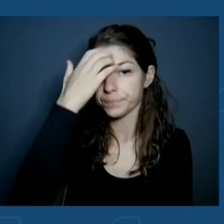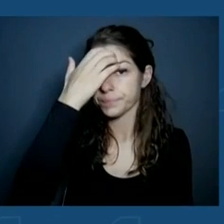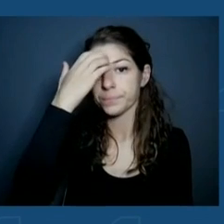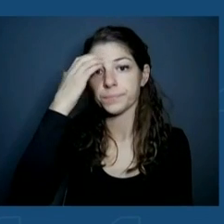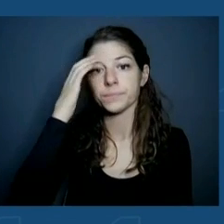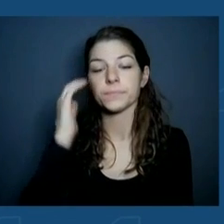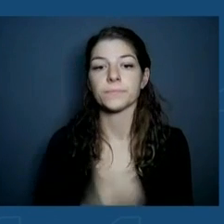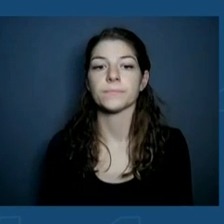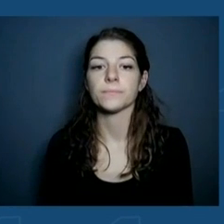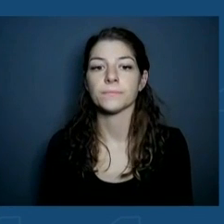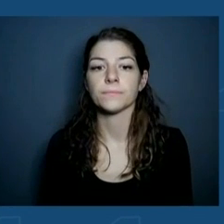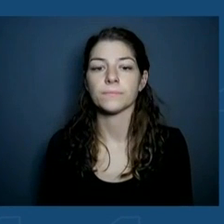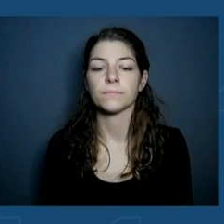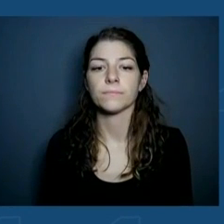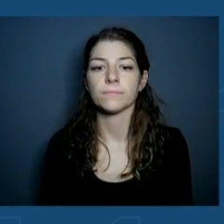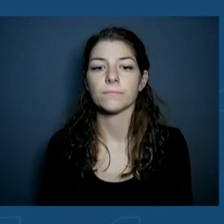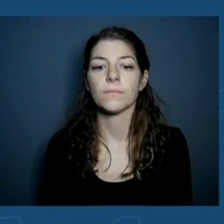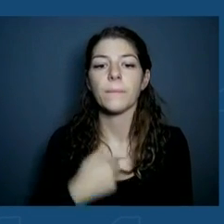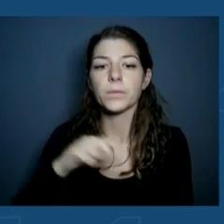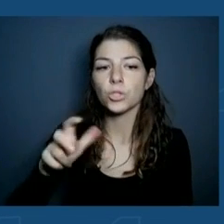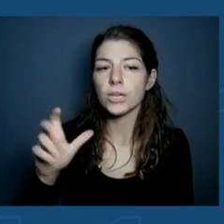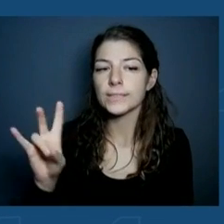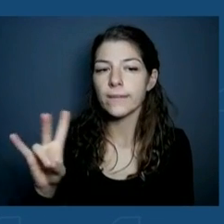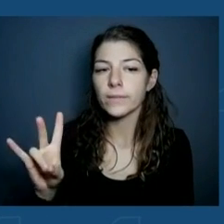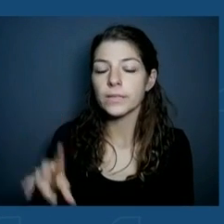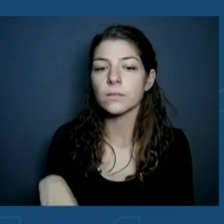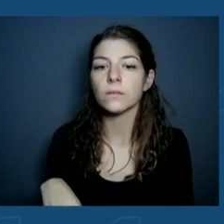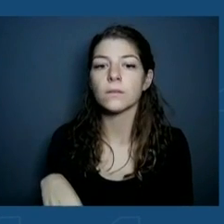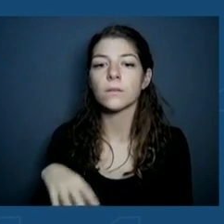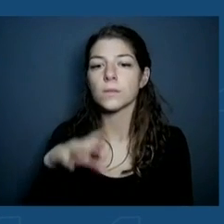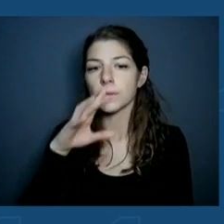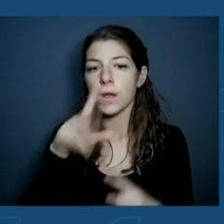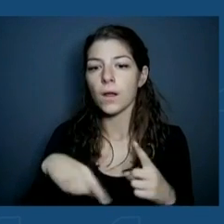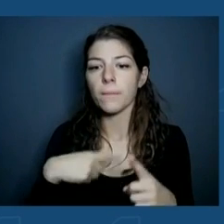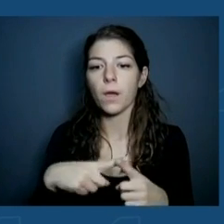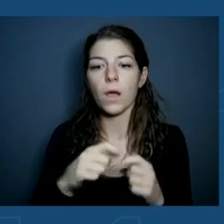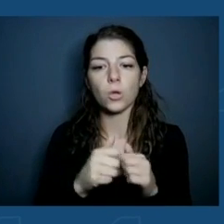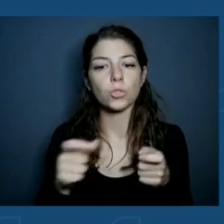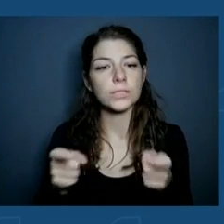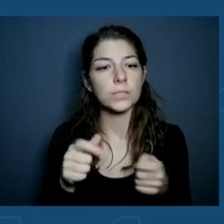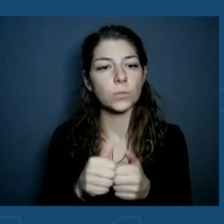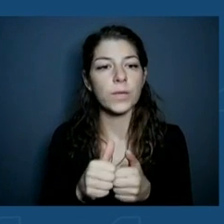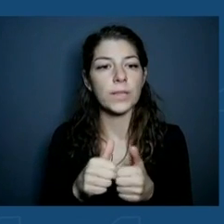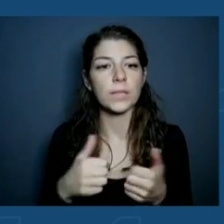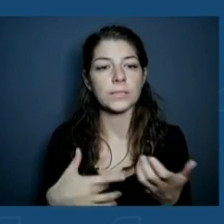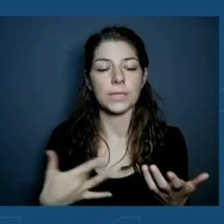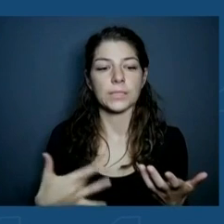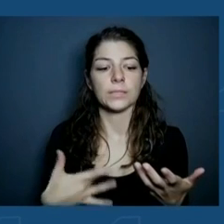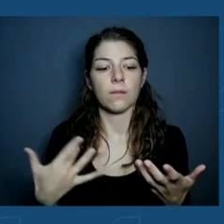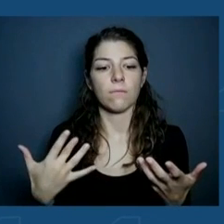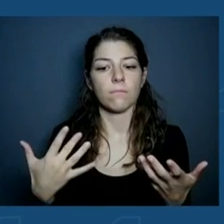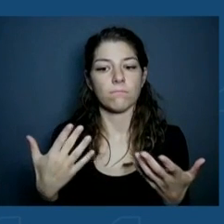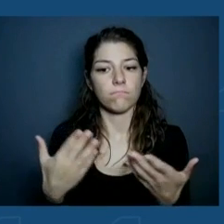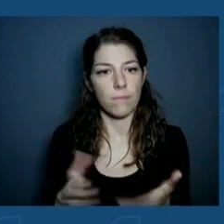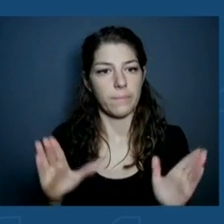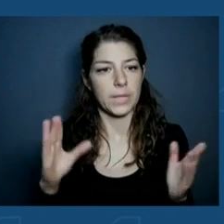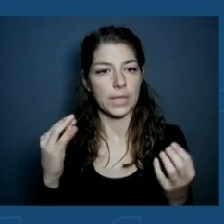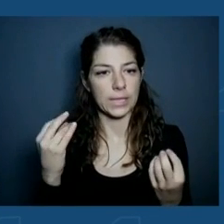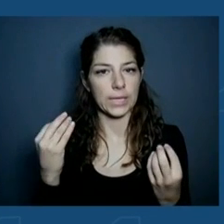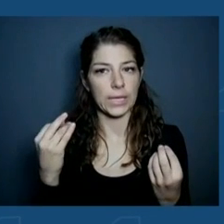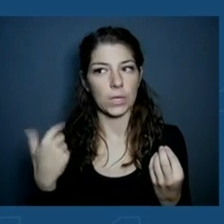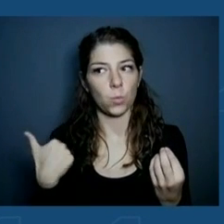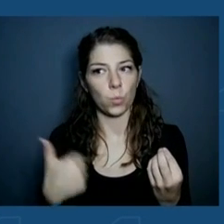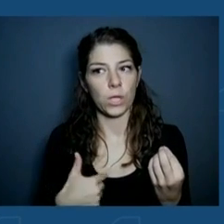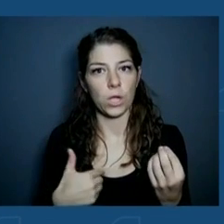Anthony Carlo at Channel 7. Can you talk about how you're dealing with maybe a sense of the public thinking, you know, that we're beyond